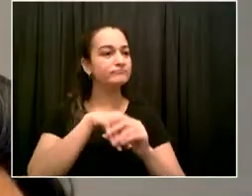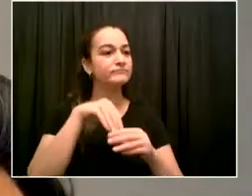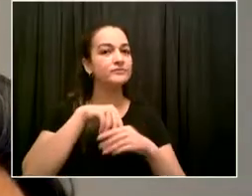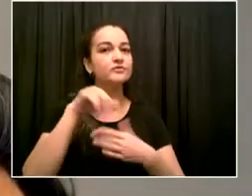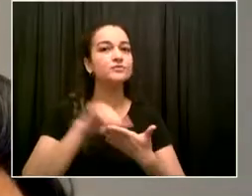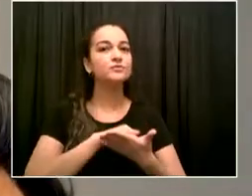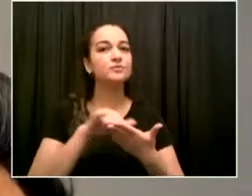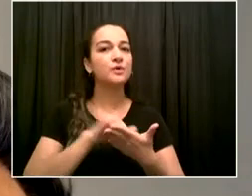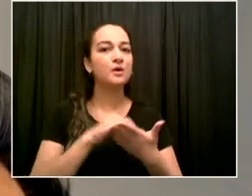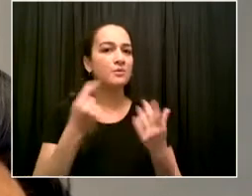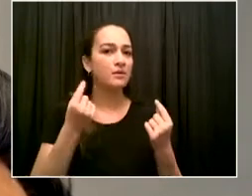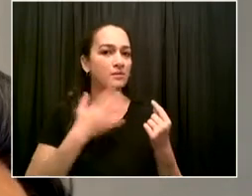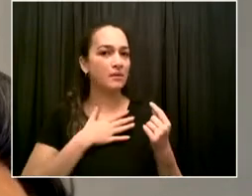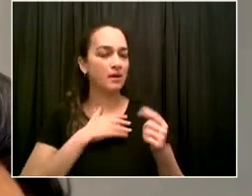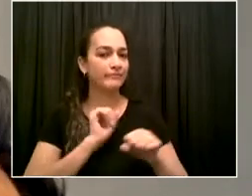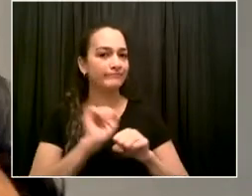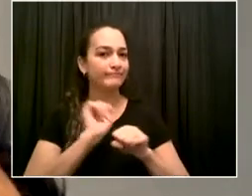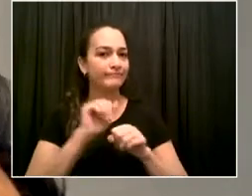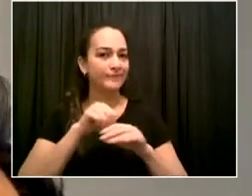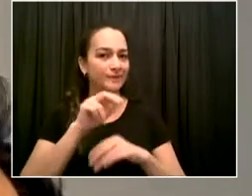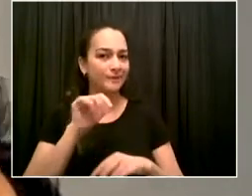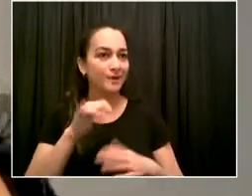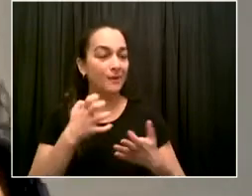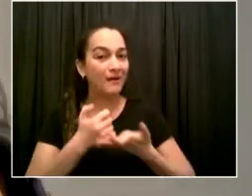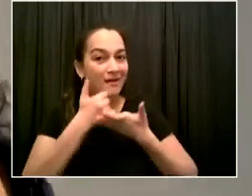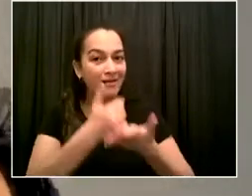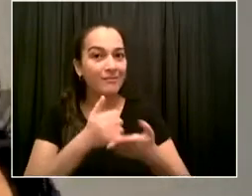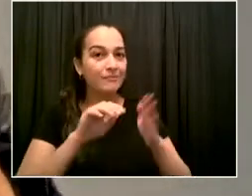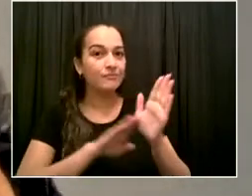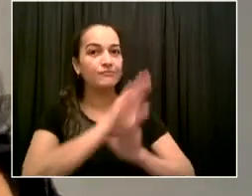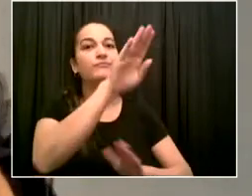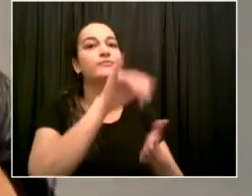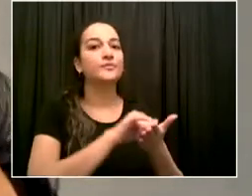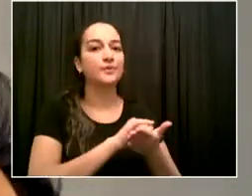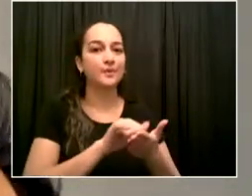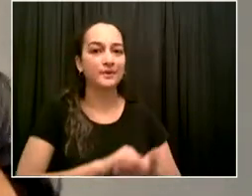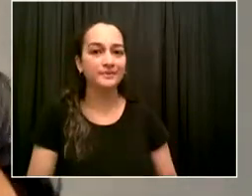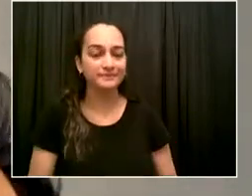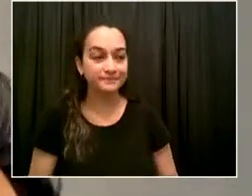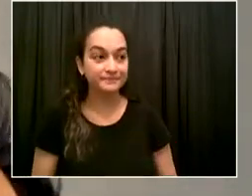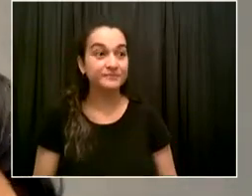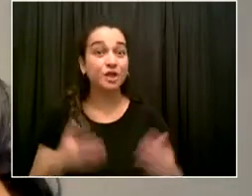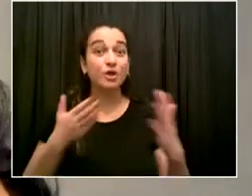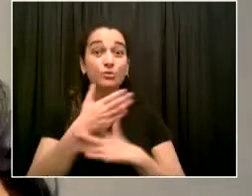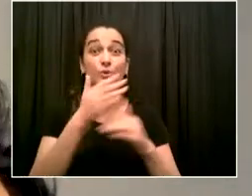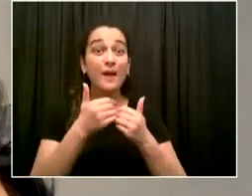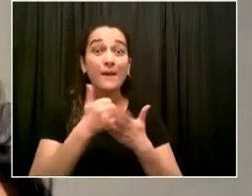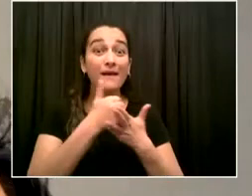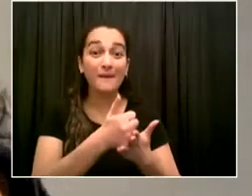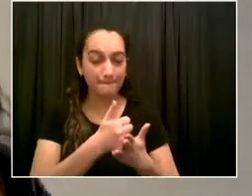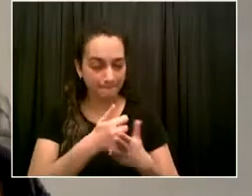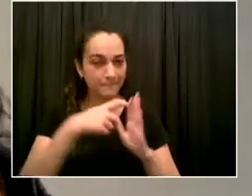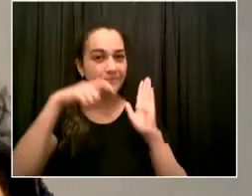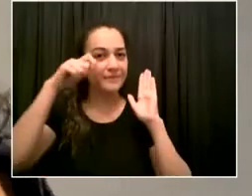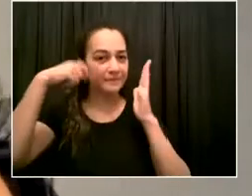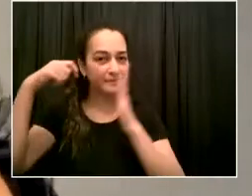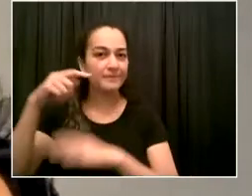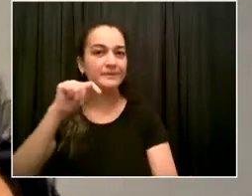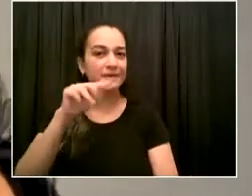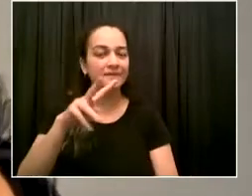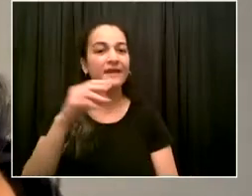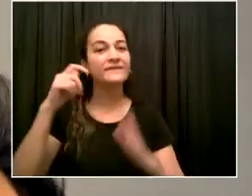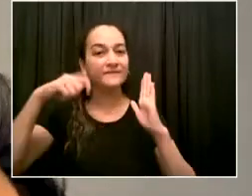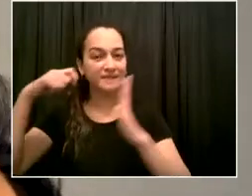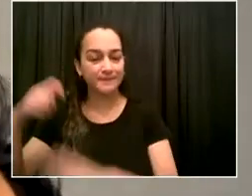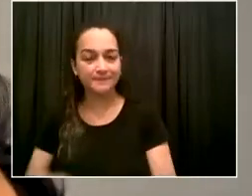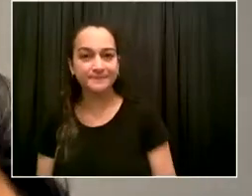York film and television industry. I am not a native, more than a 30-year